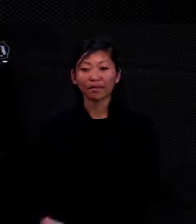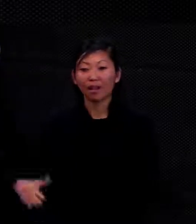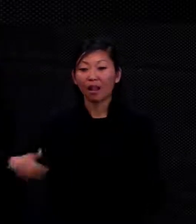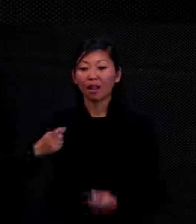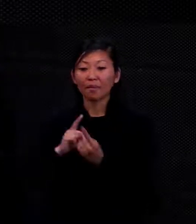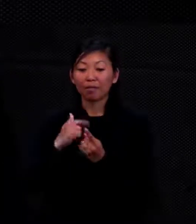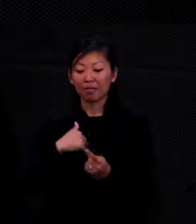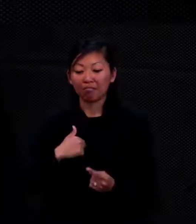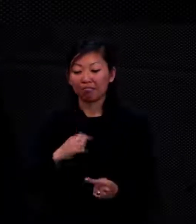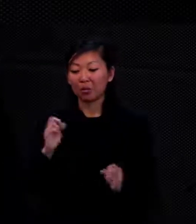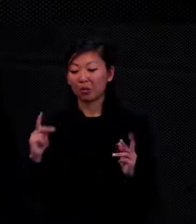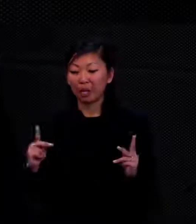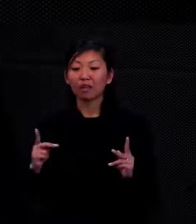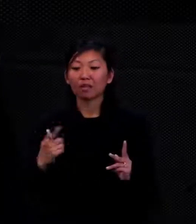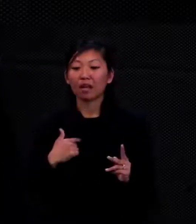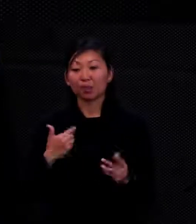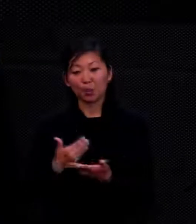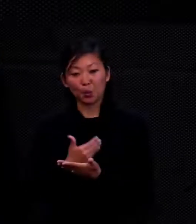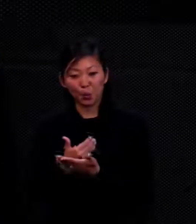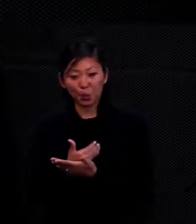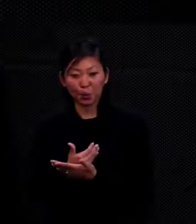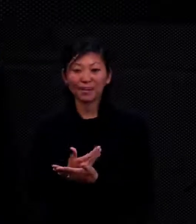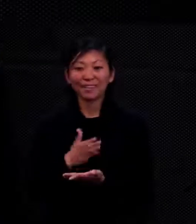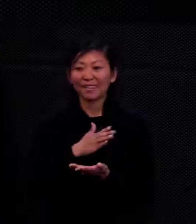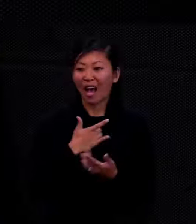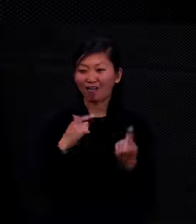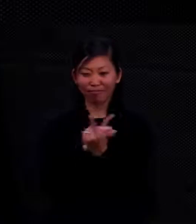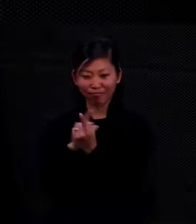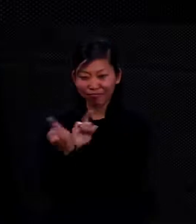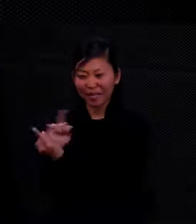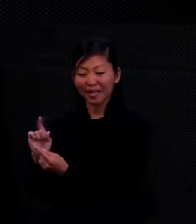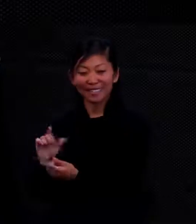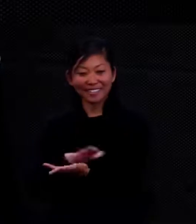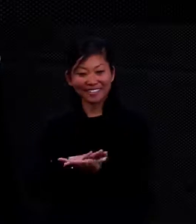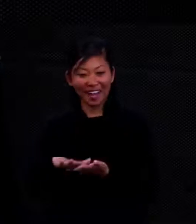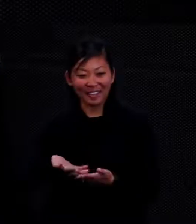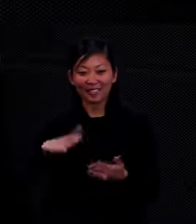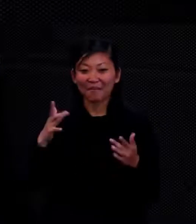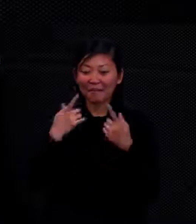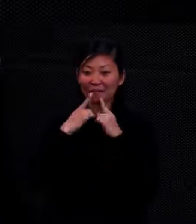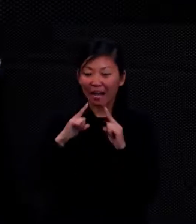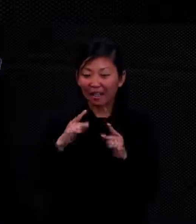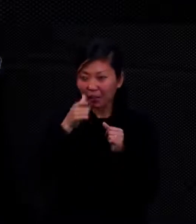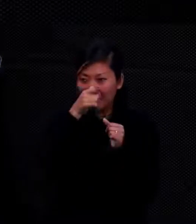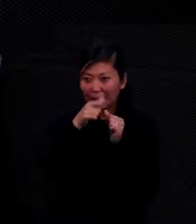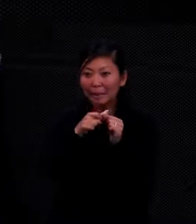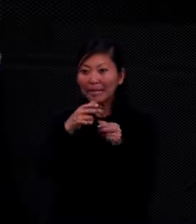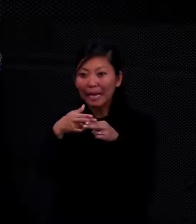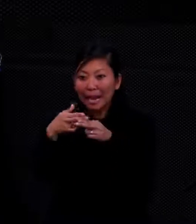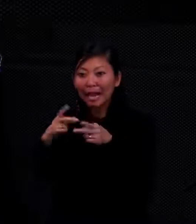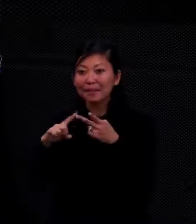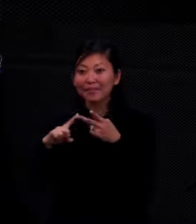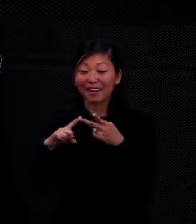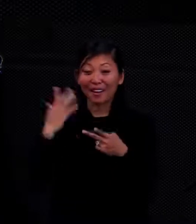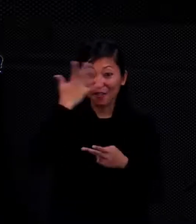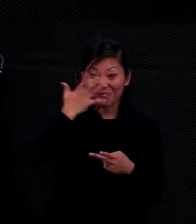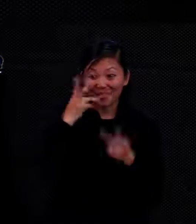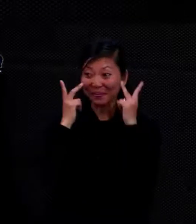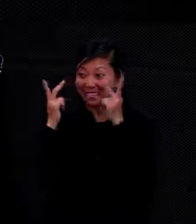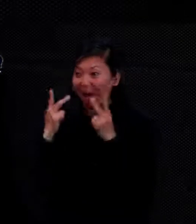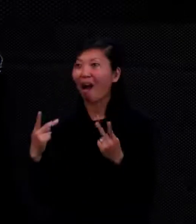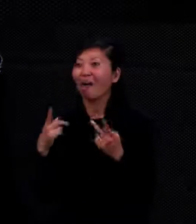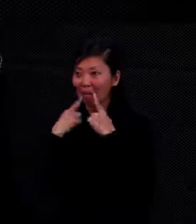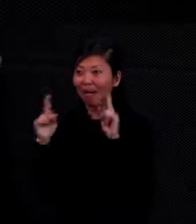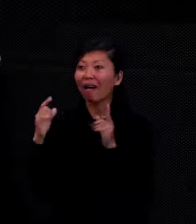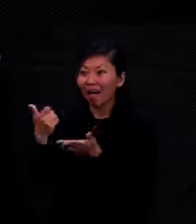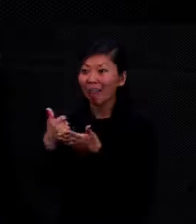I've met quite a few of you now, and it's actually good to start to remember names and full faces now. My